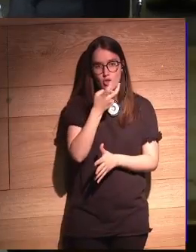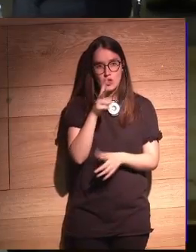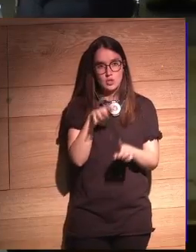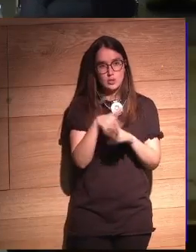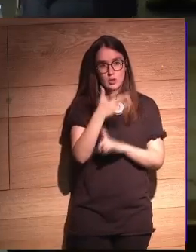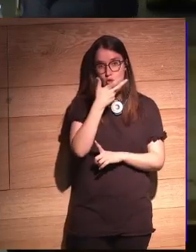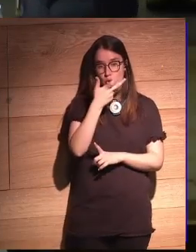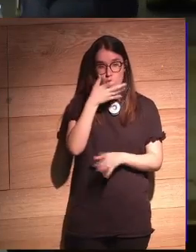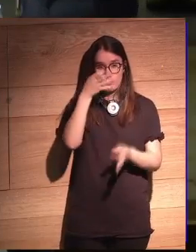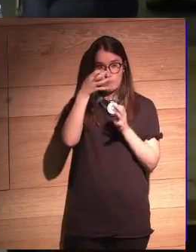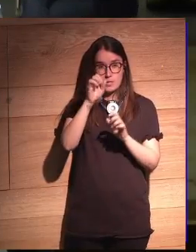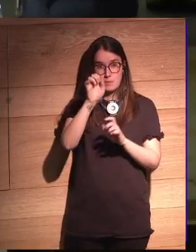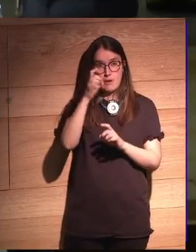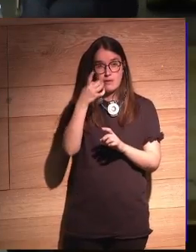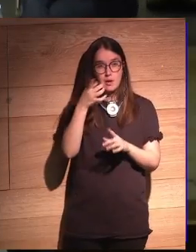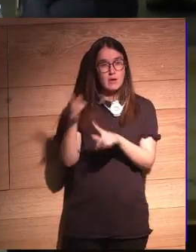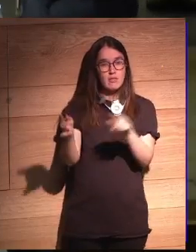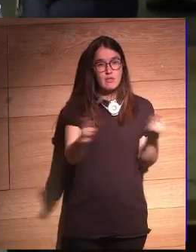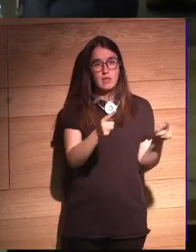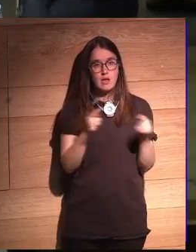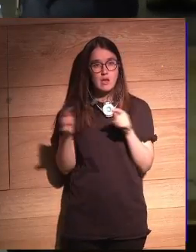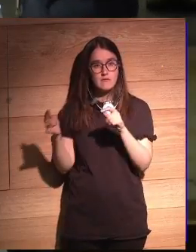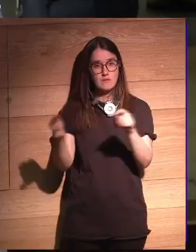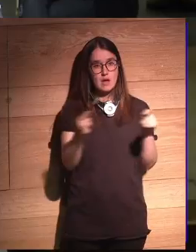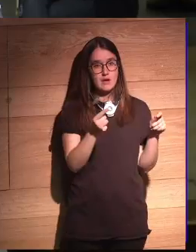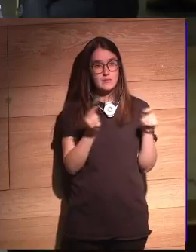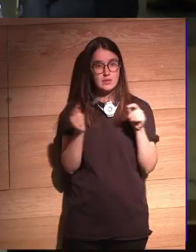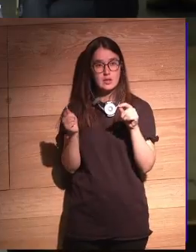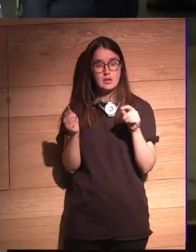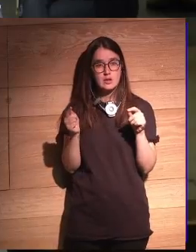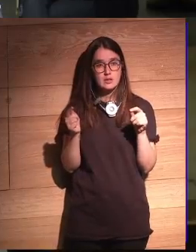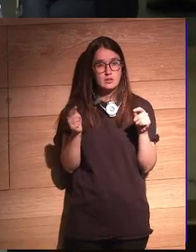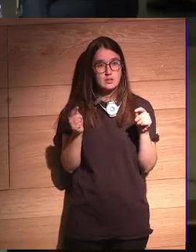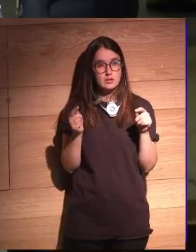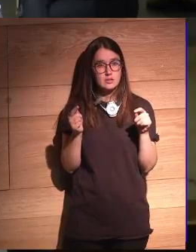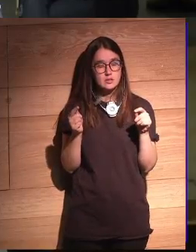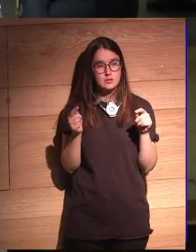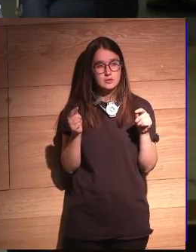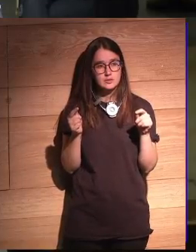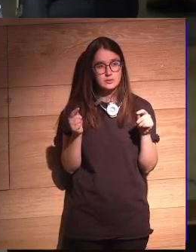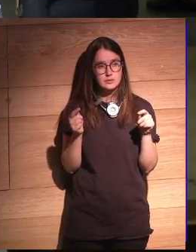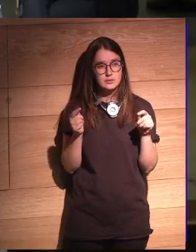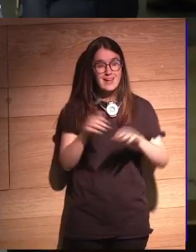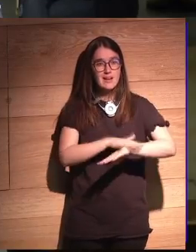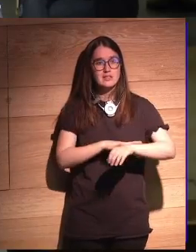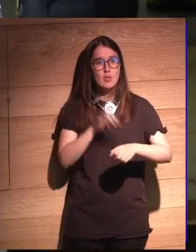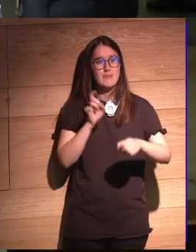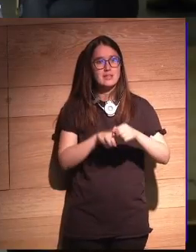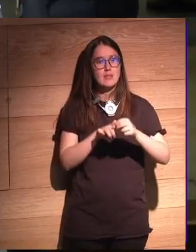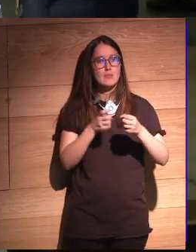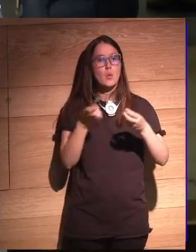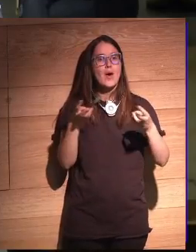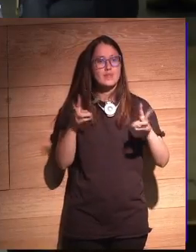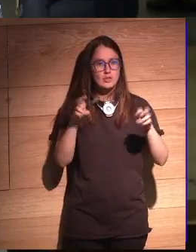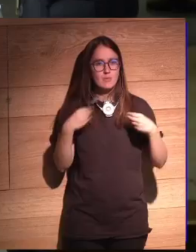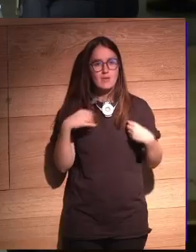debate about sort of how involved in housing should the state be, and that's not really the right question. I mean, it's what is the state doing, and